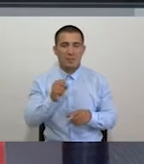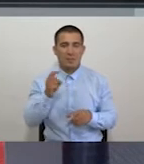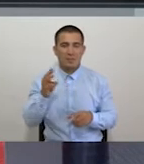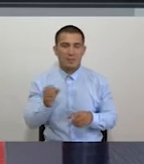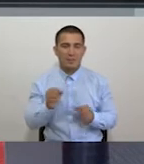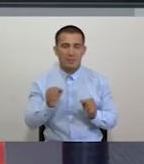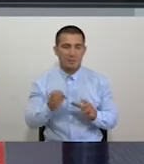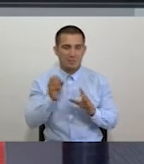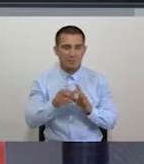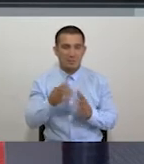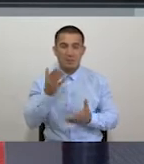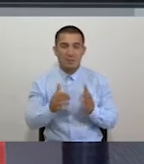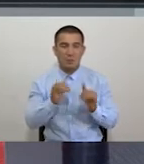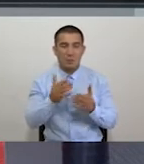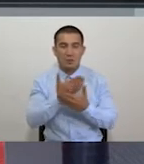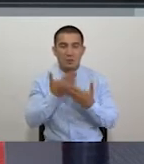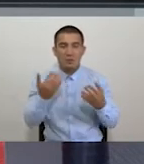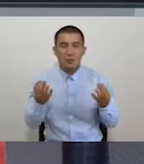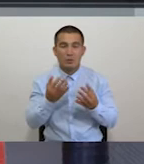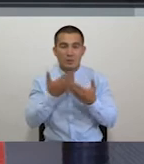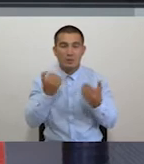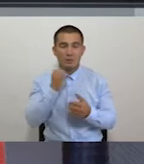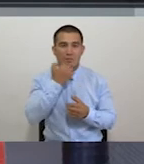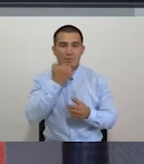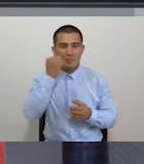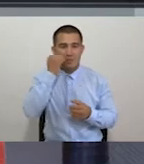bo'lmasa, gazlama qitiqlardan foydalansak ham bo'ladi.